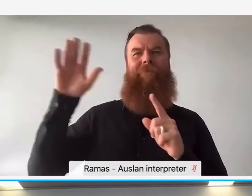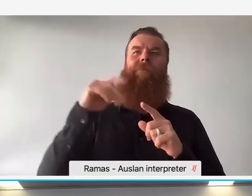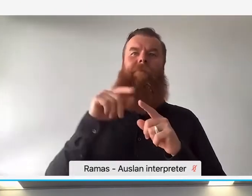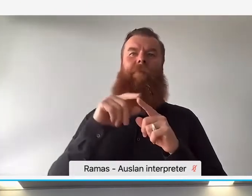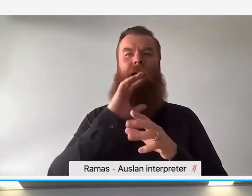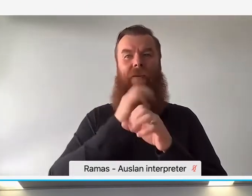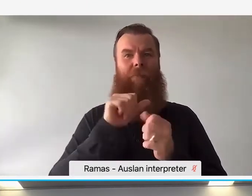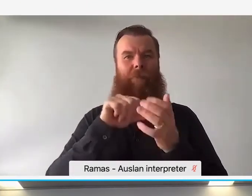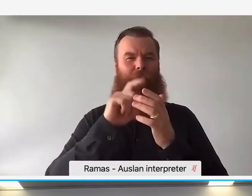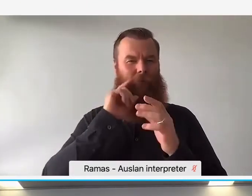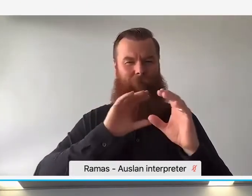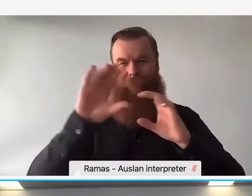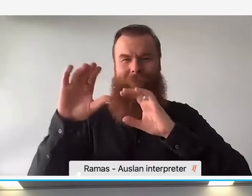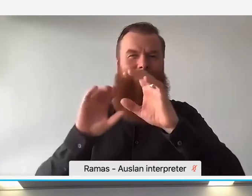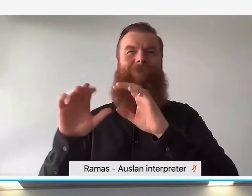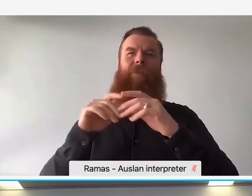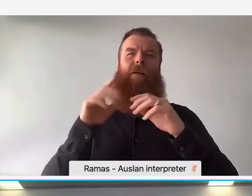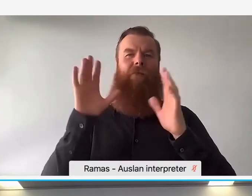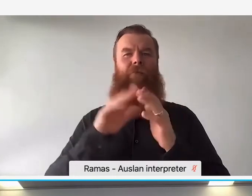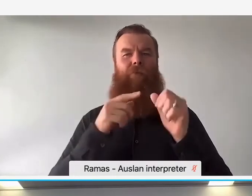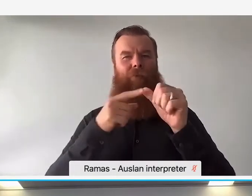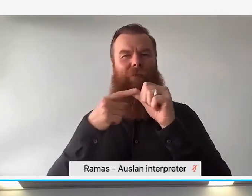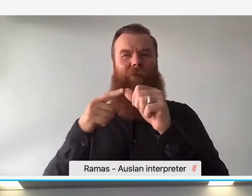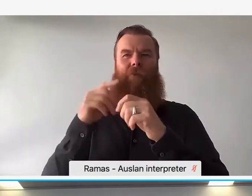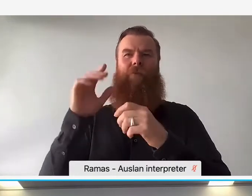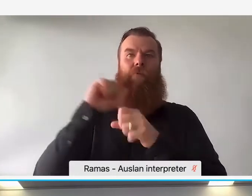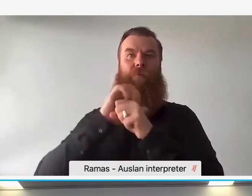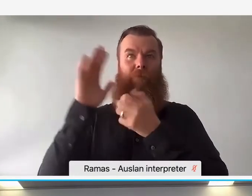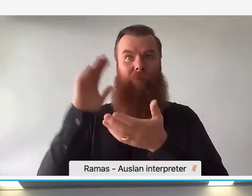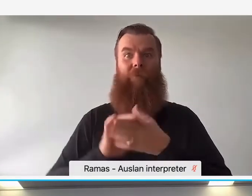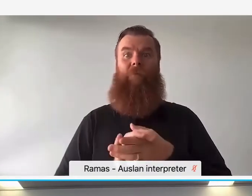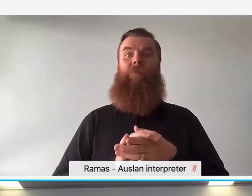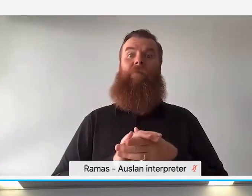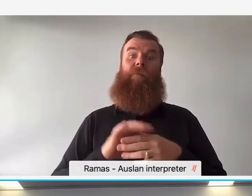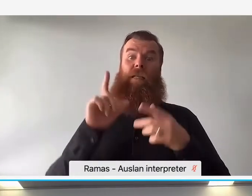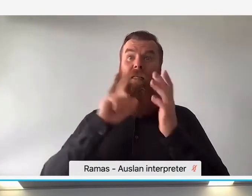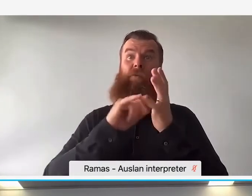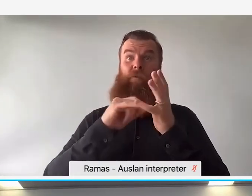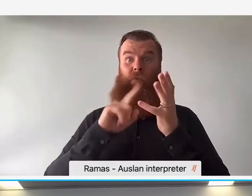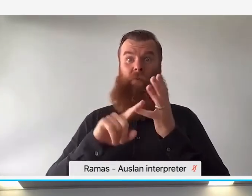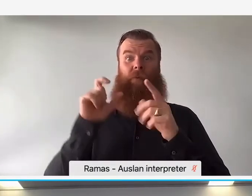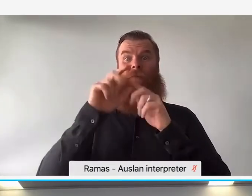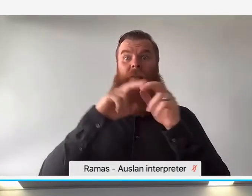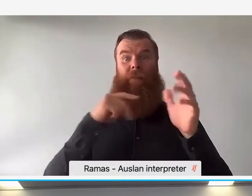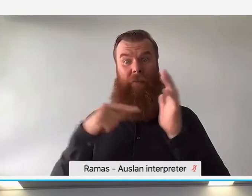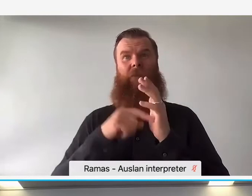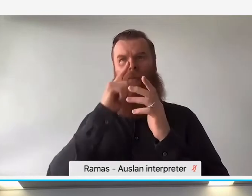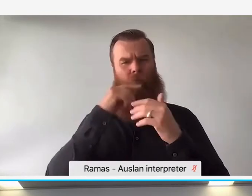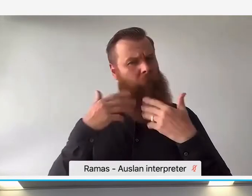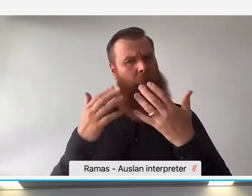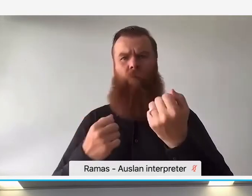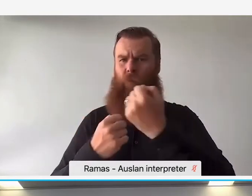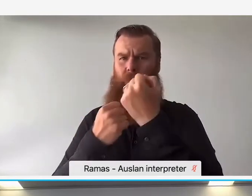COVID-19 response measures. PLF, through DFAT, is providing surge support, but approved